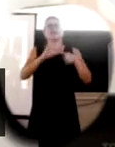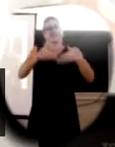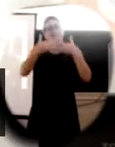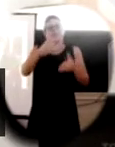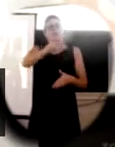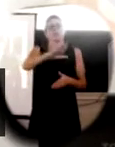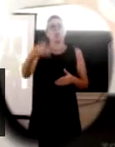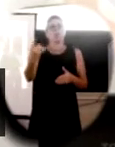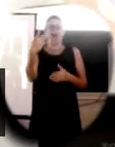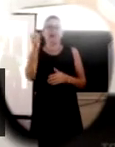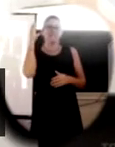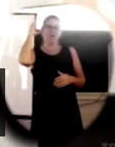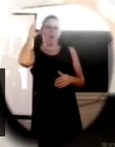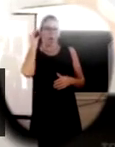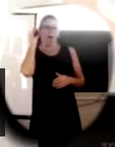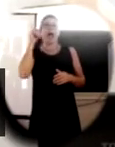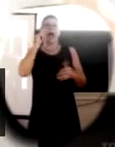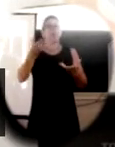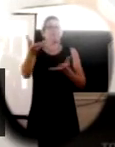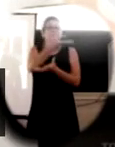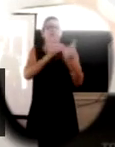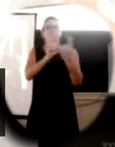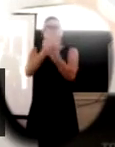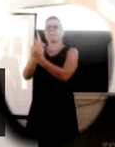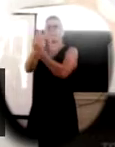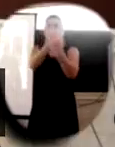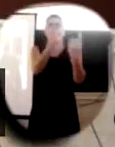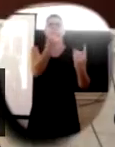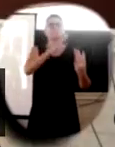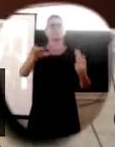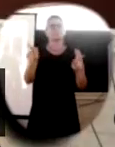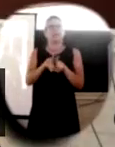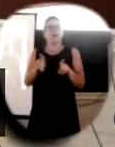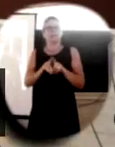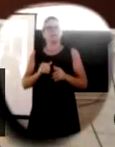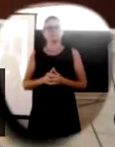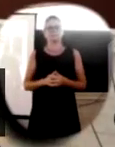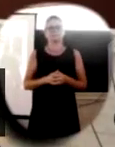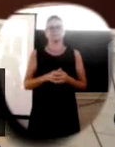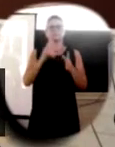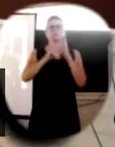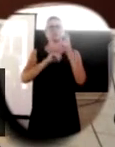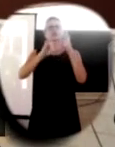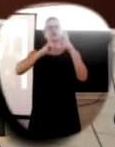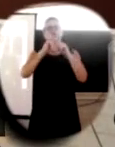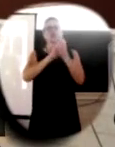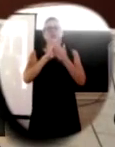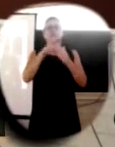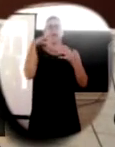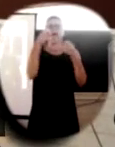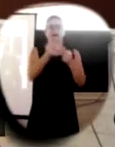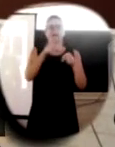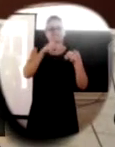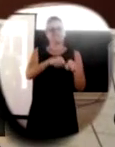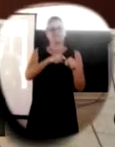hearing losses the opportunity to interact with other likewise children. Joseph received the gift of his first cochlear implant 6 weeks after